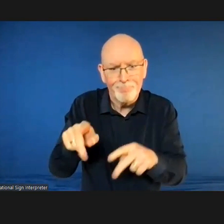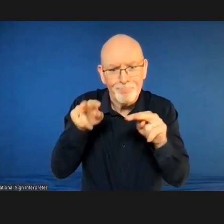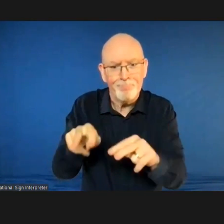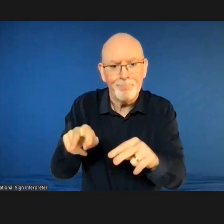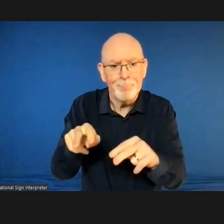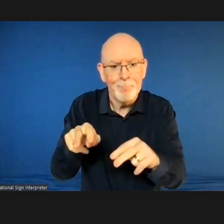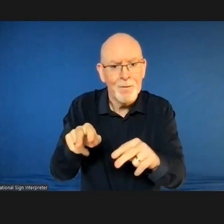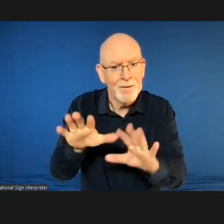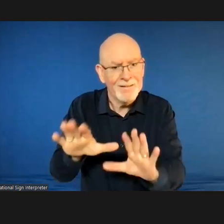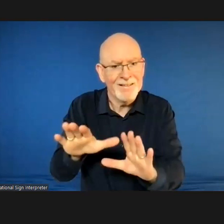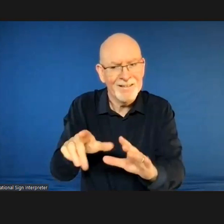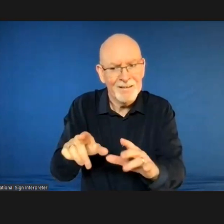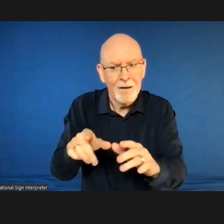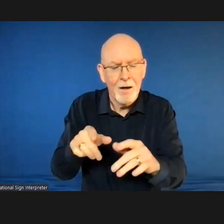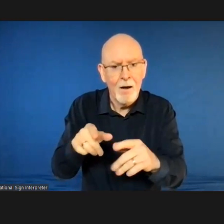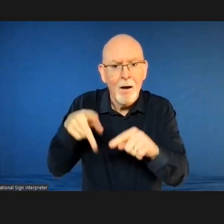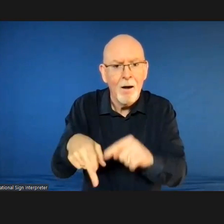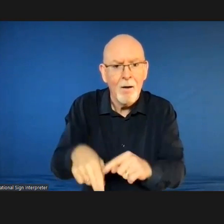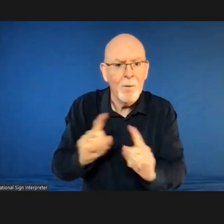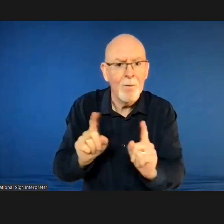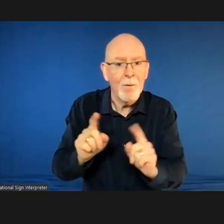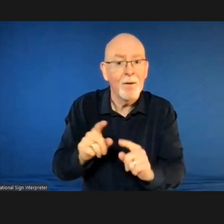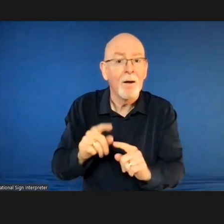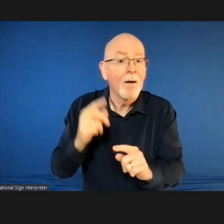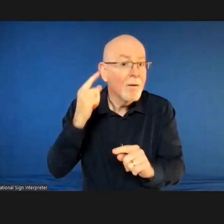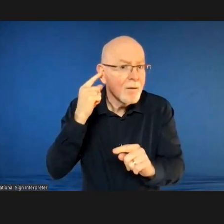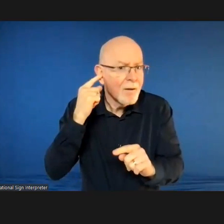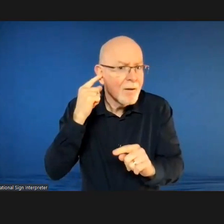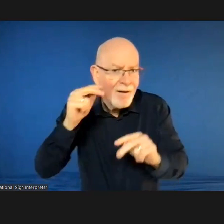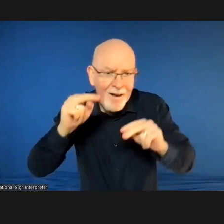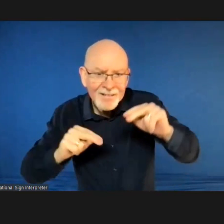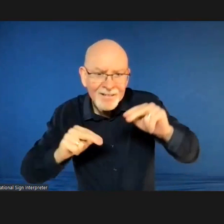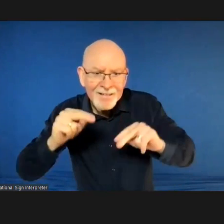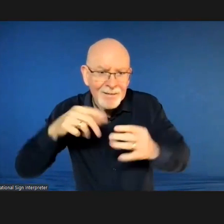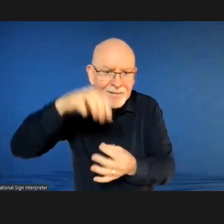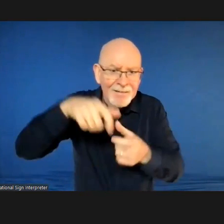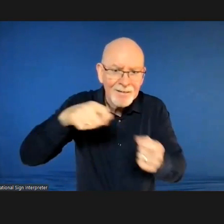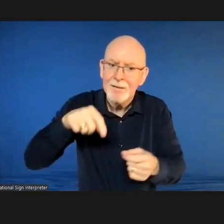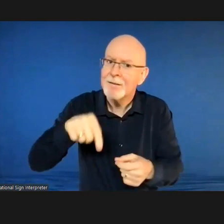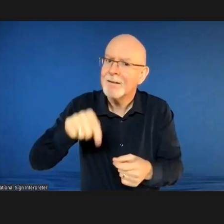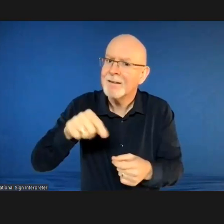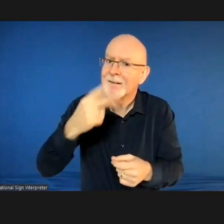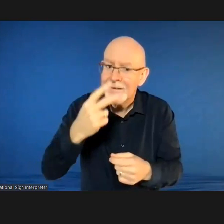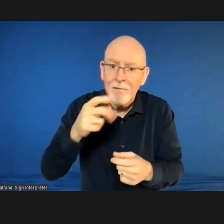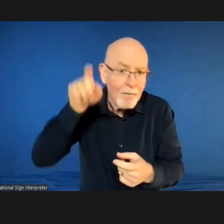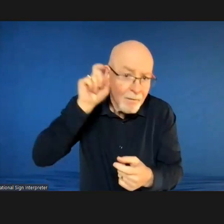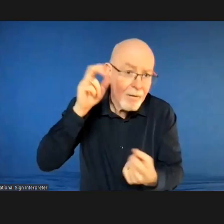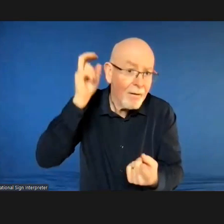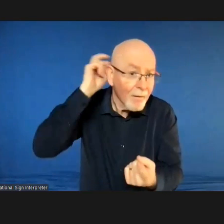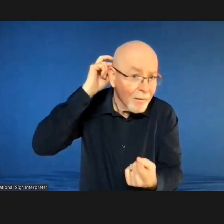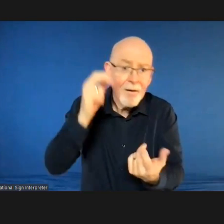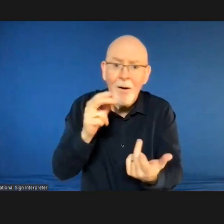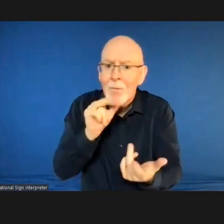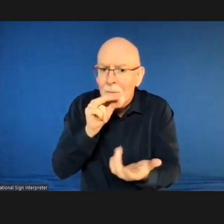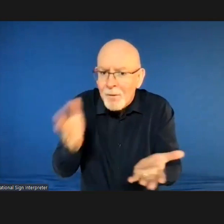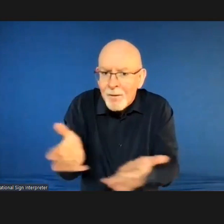Africa. So, and the quality of education is another thing that we think we need to address. Education in East Africa, especially